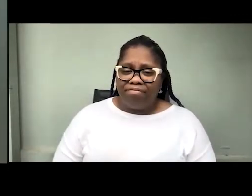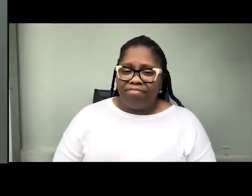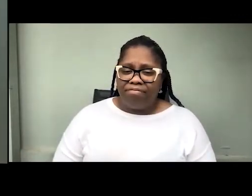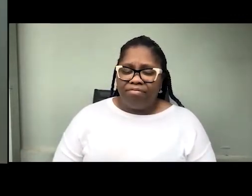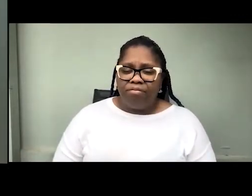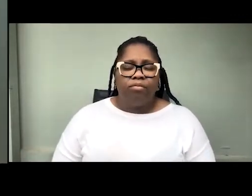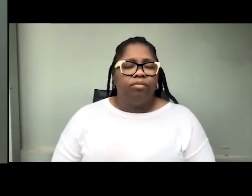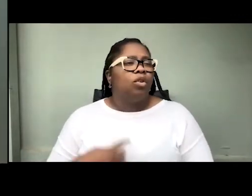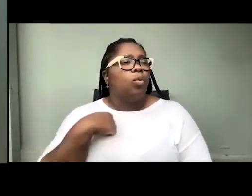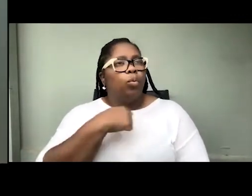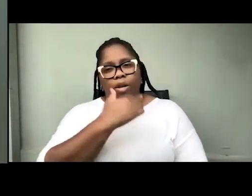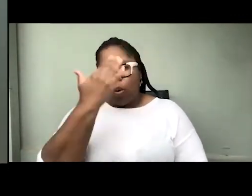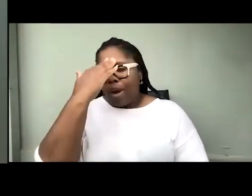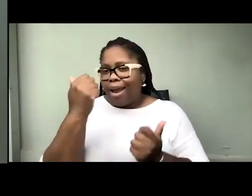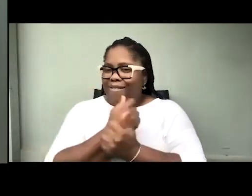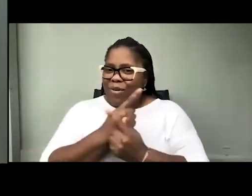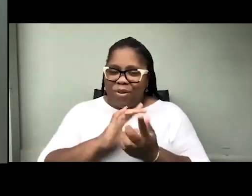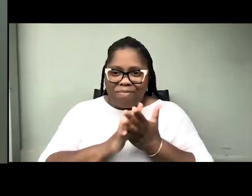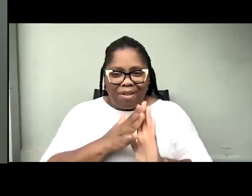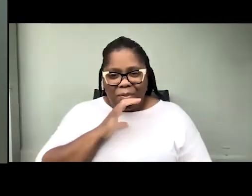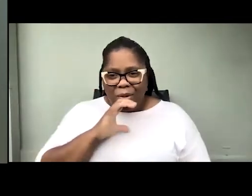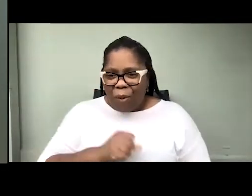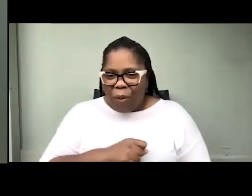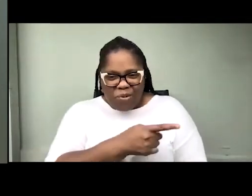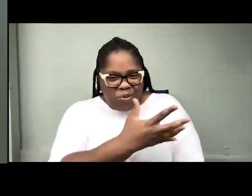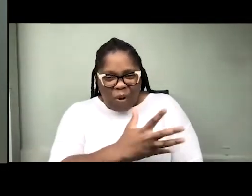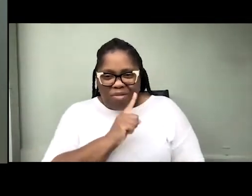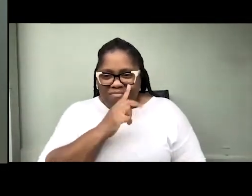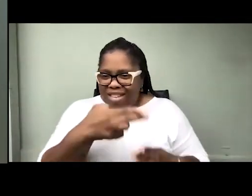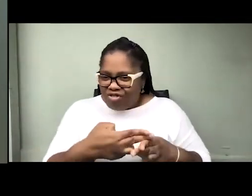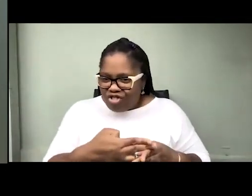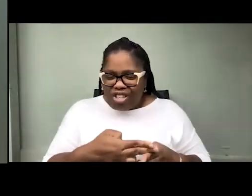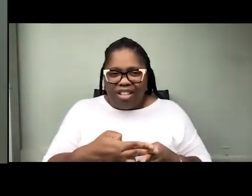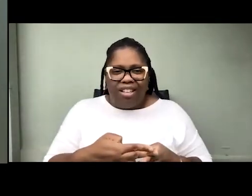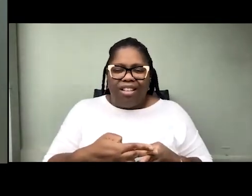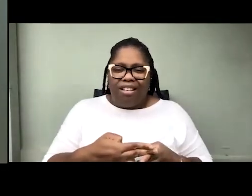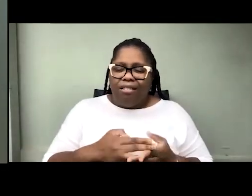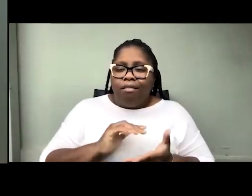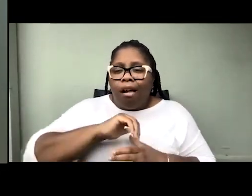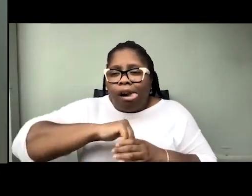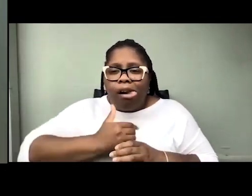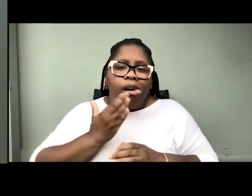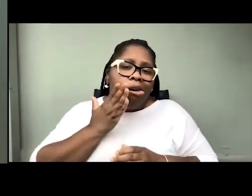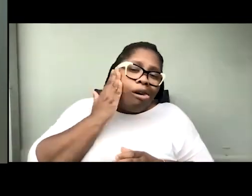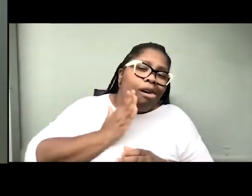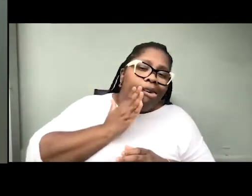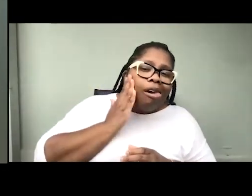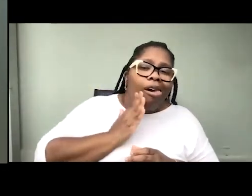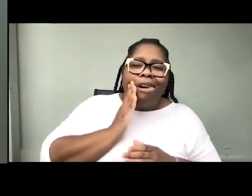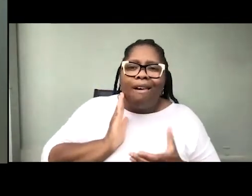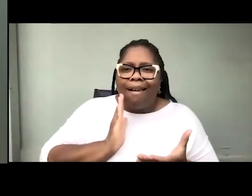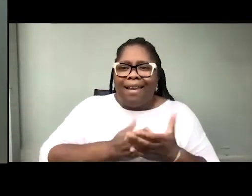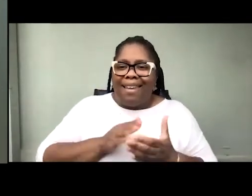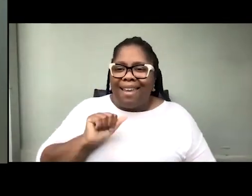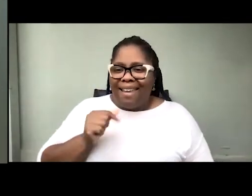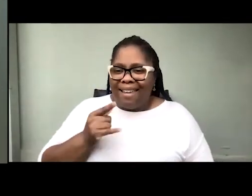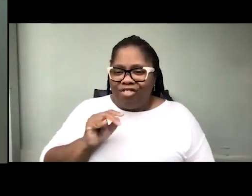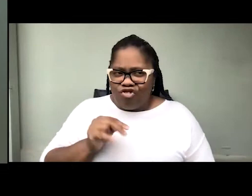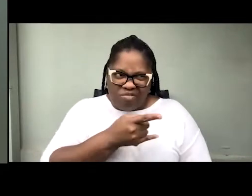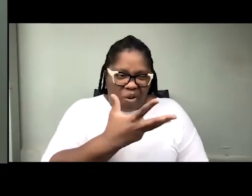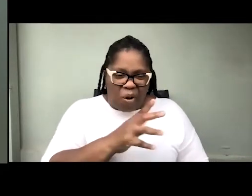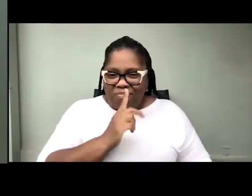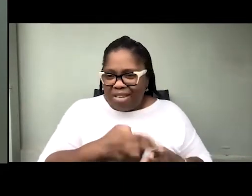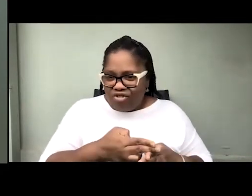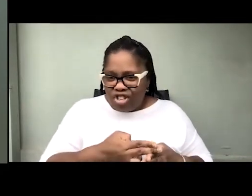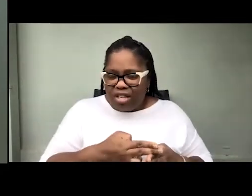We know everyone is aging. You talked about that earlier, and all the creams and anti-aging things we have. So it's